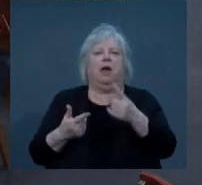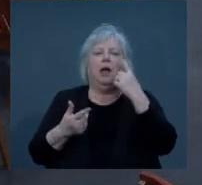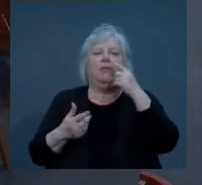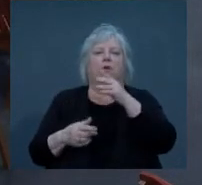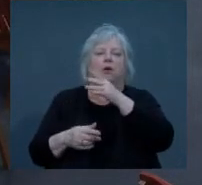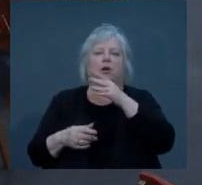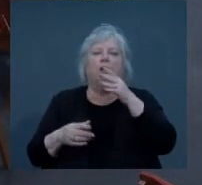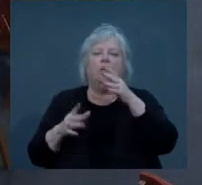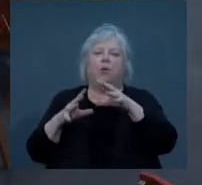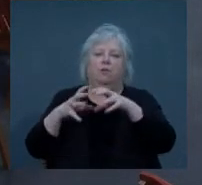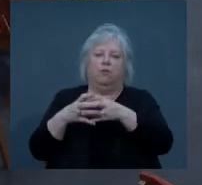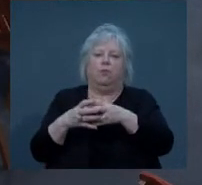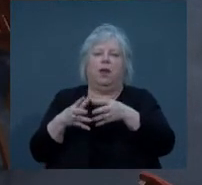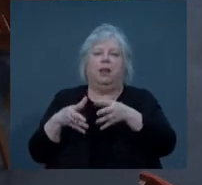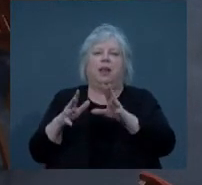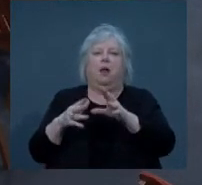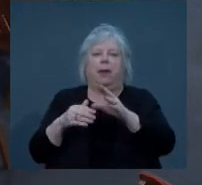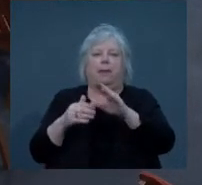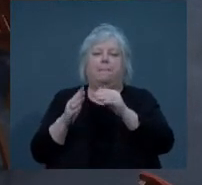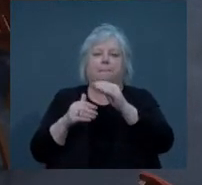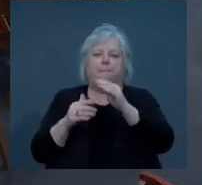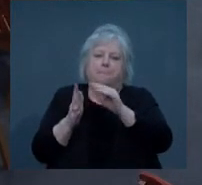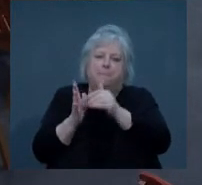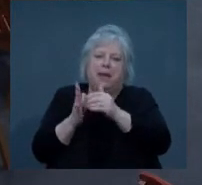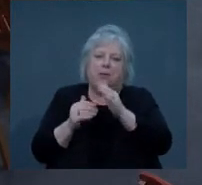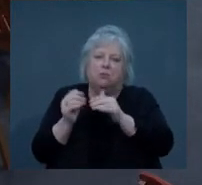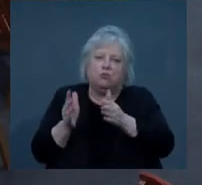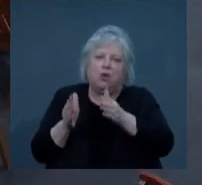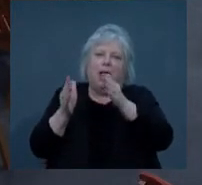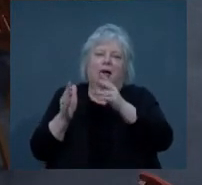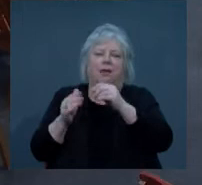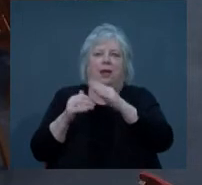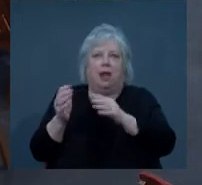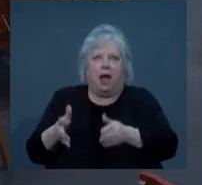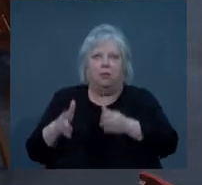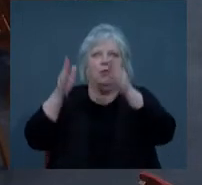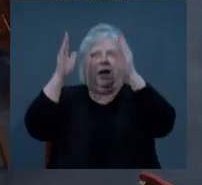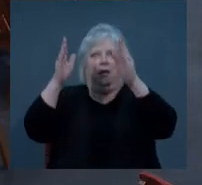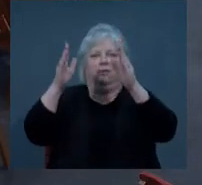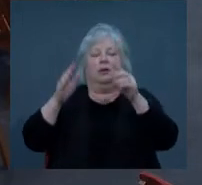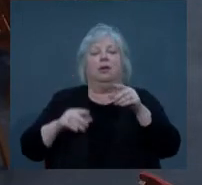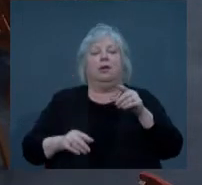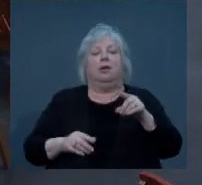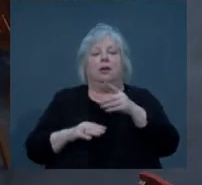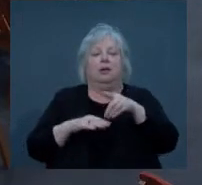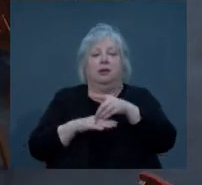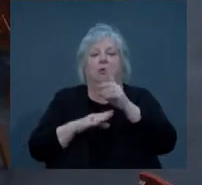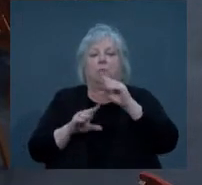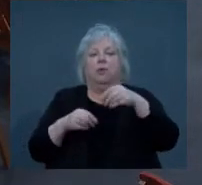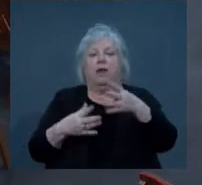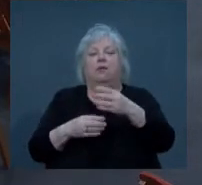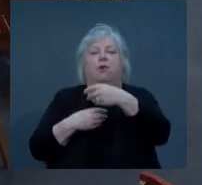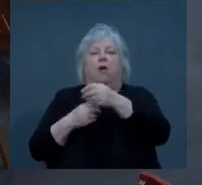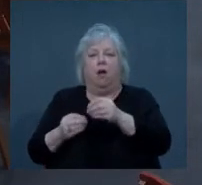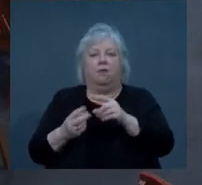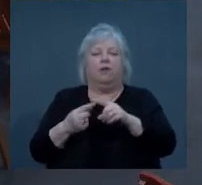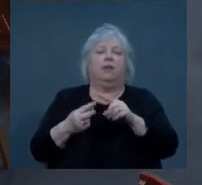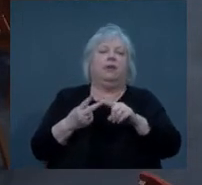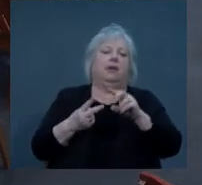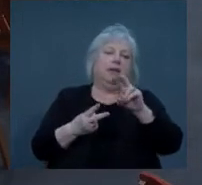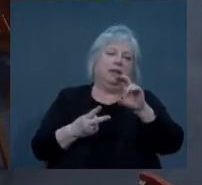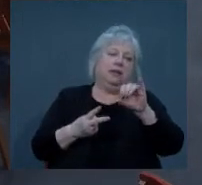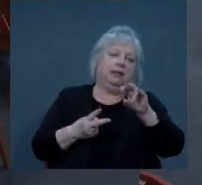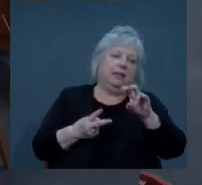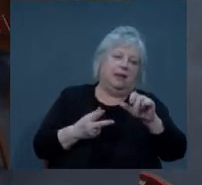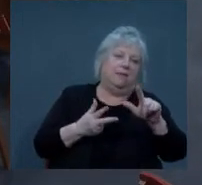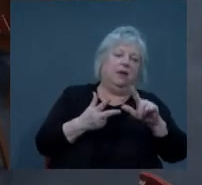form allowing mid-rise and high-rise structures. This district is to provide for the office, civic, and business core of the